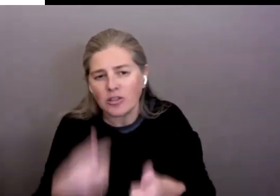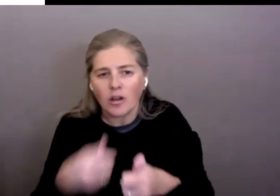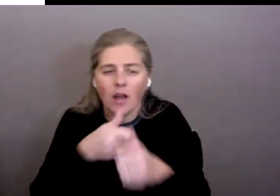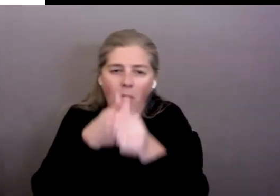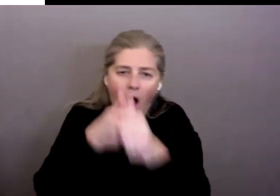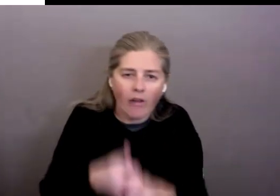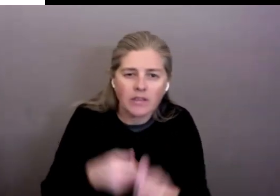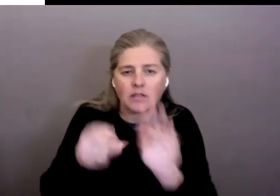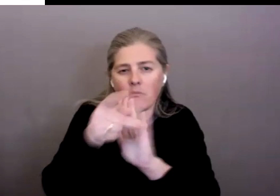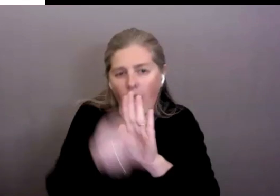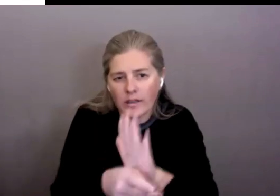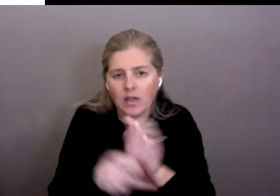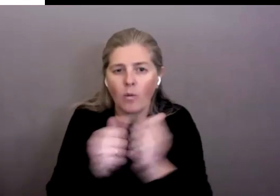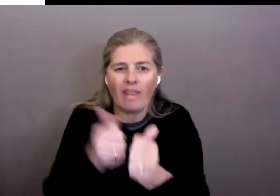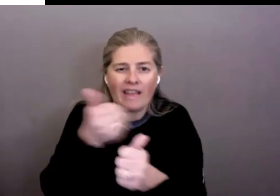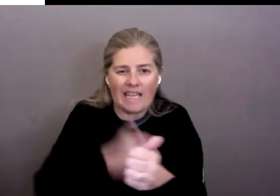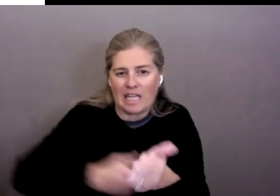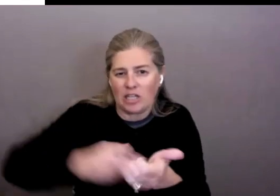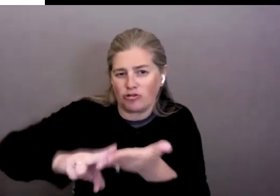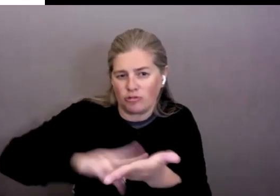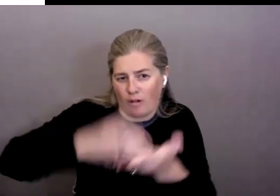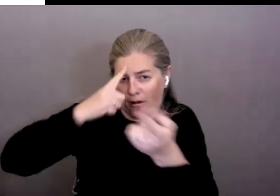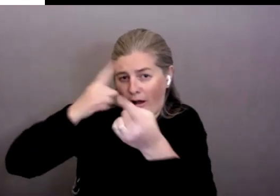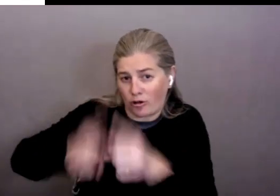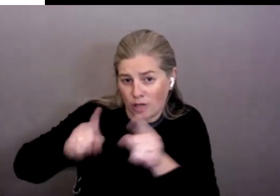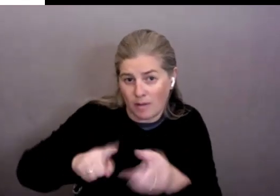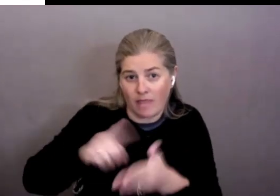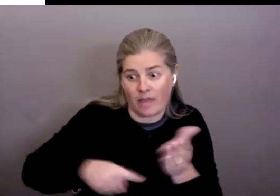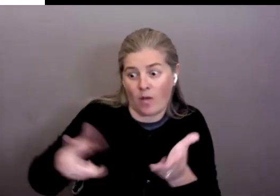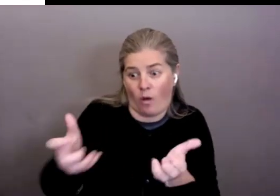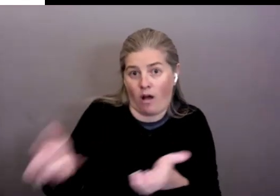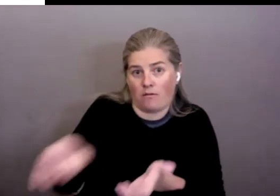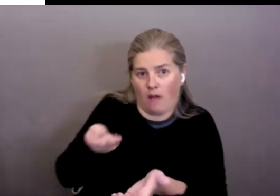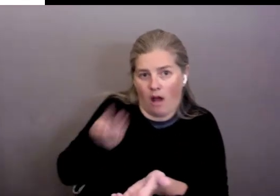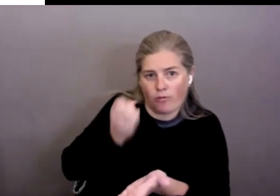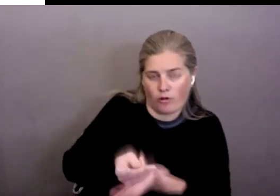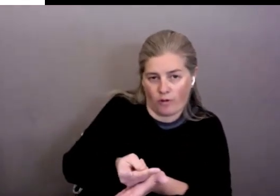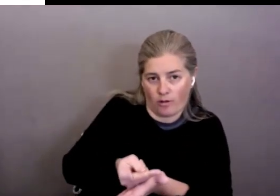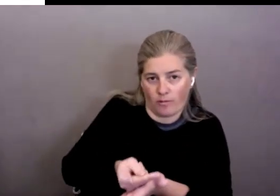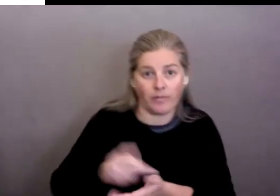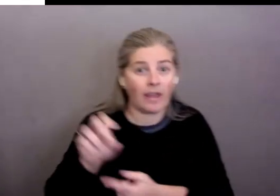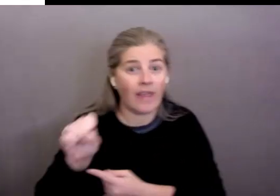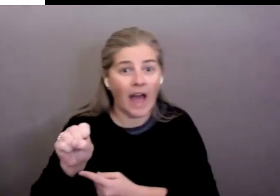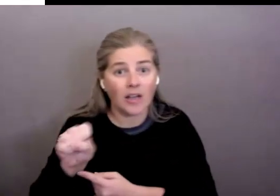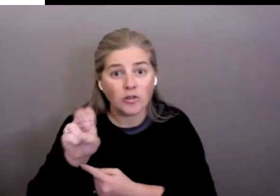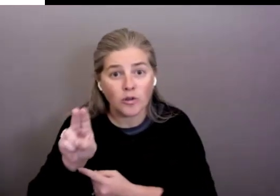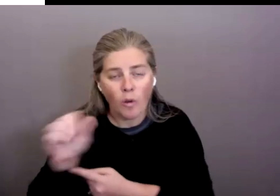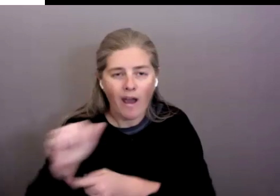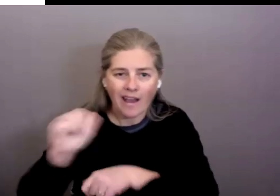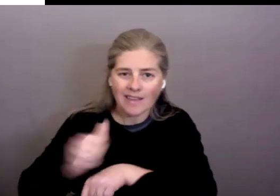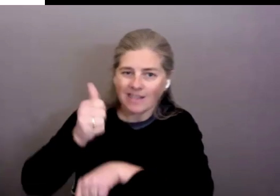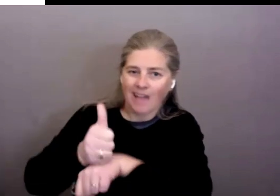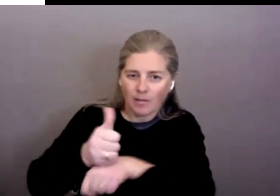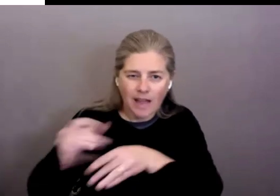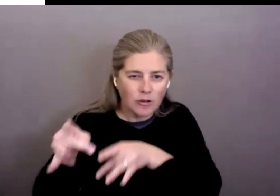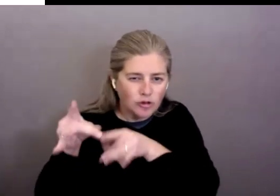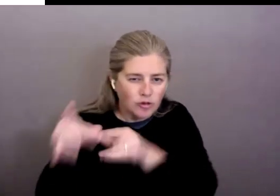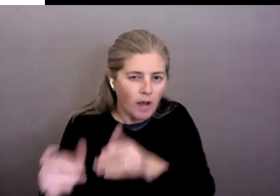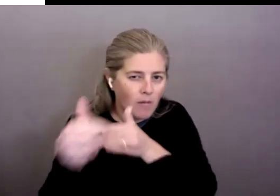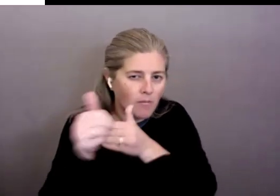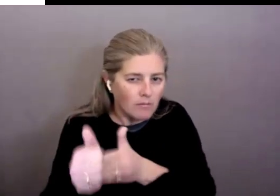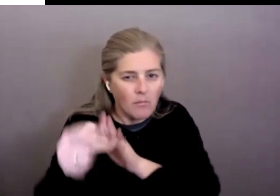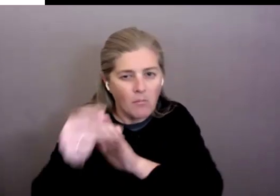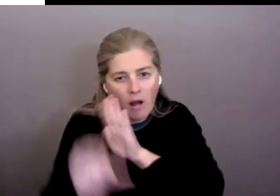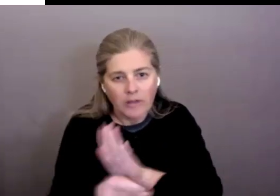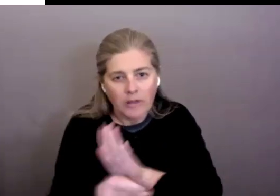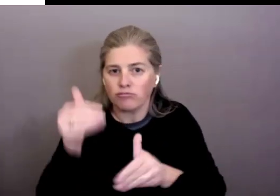each of the prospective agreements for which they are seeking approval. The SUA has established this streamlined policy and procedure to expedite